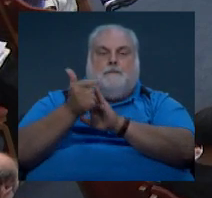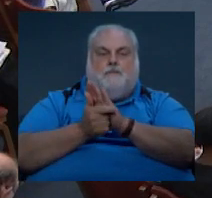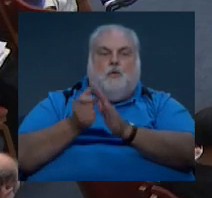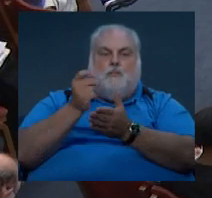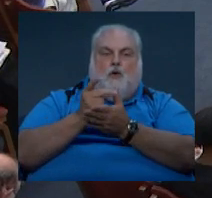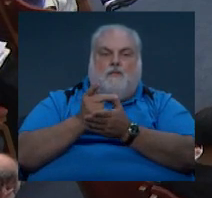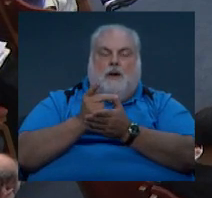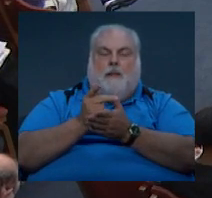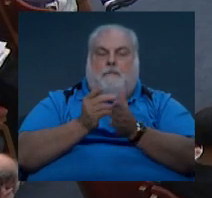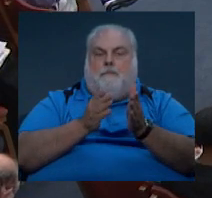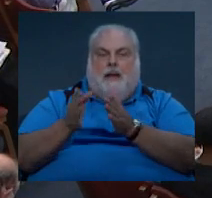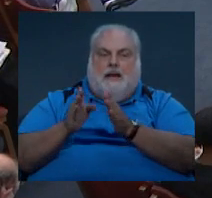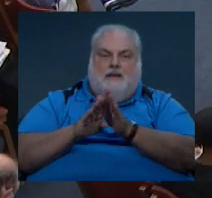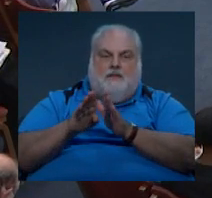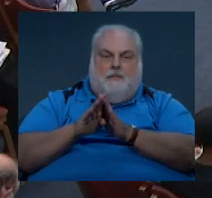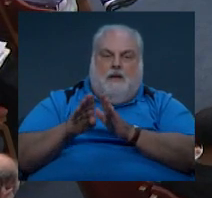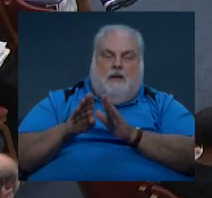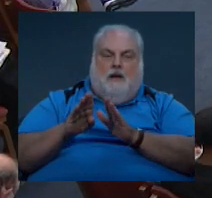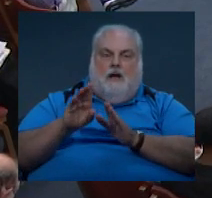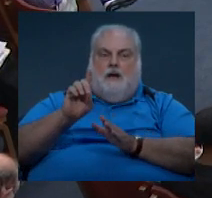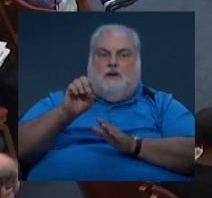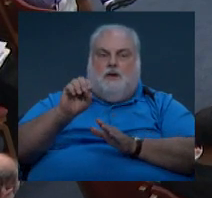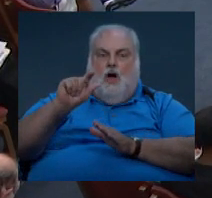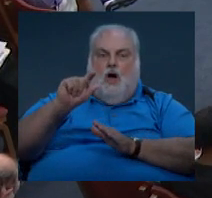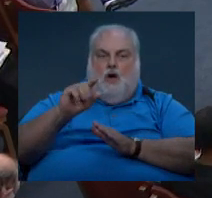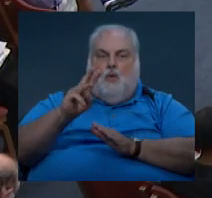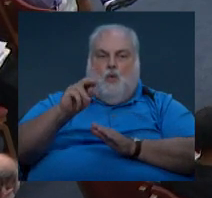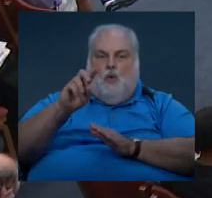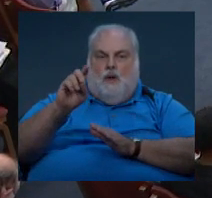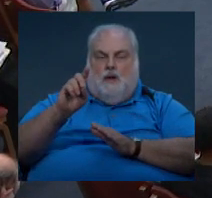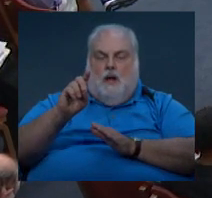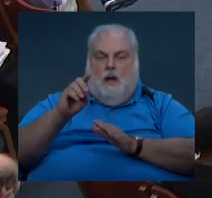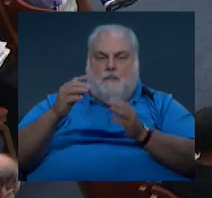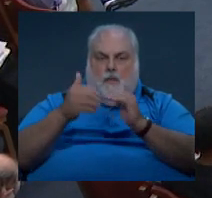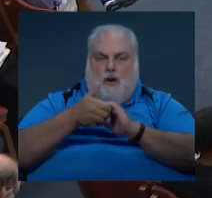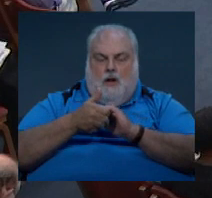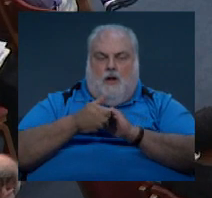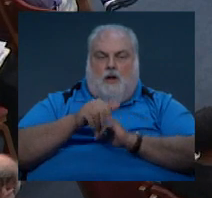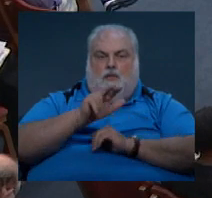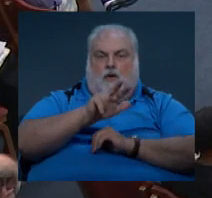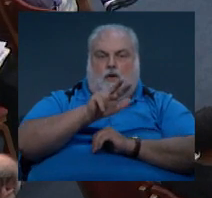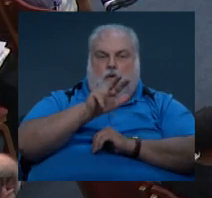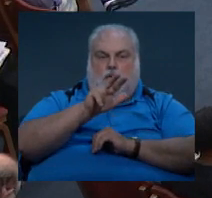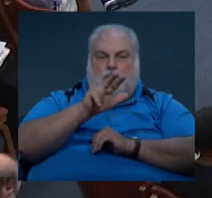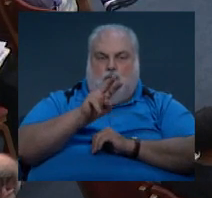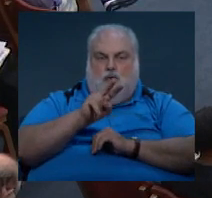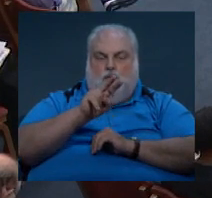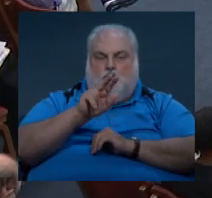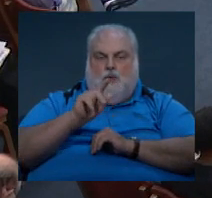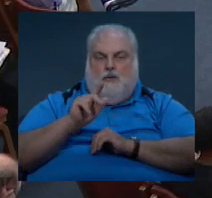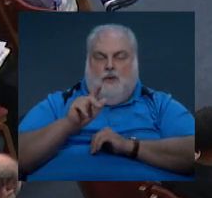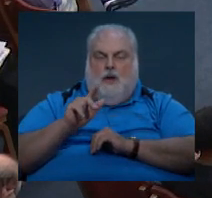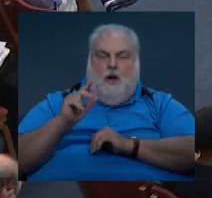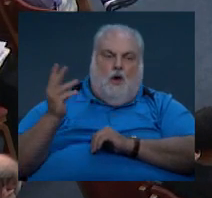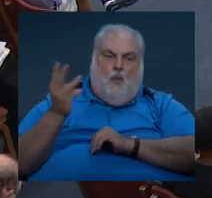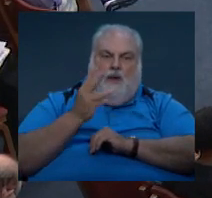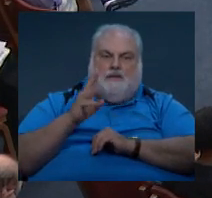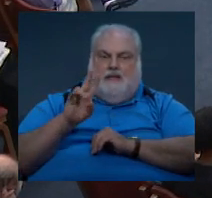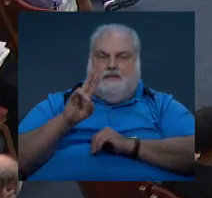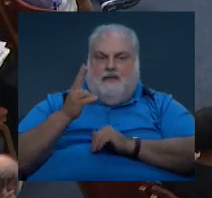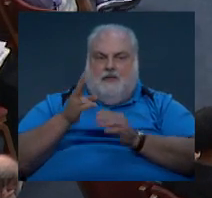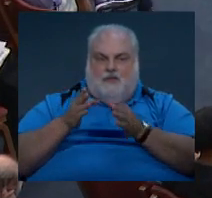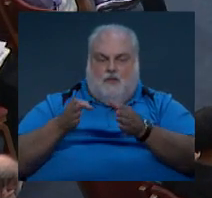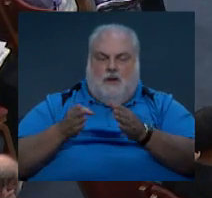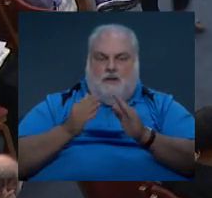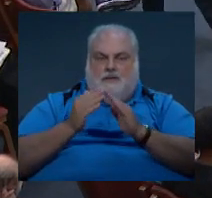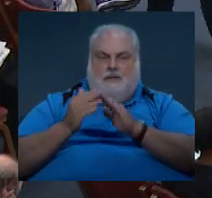office district titled Dogwood Partners, short form PDO, located at 3023 West 7th Street. An ordinance to approve a plan zoning